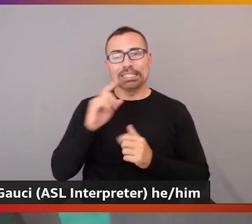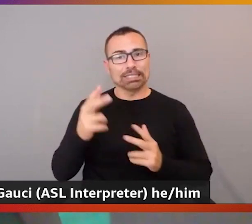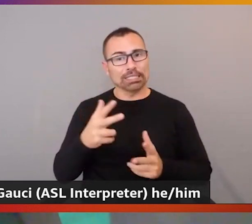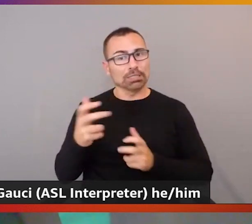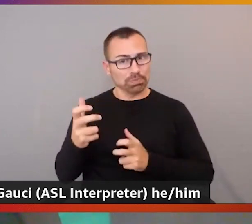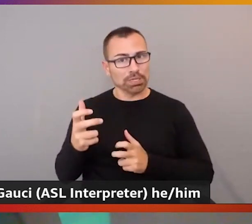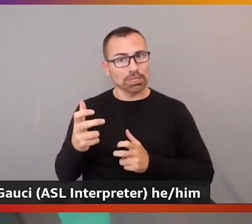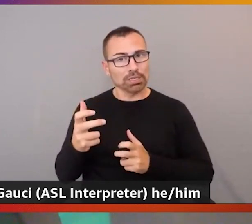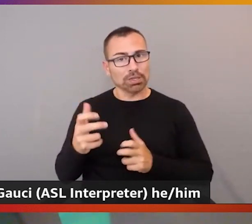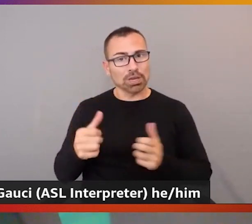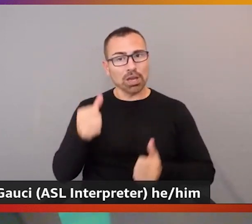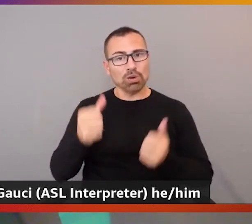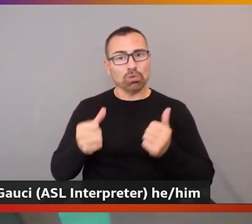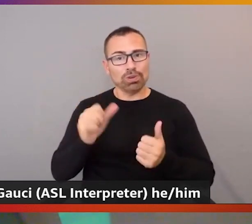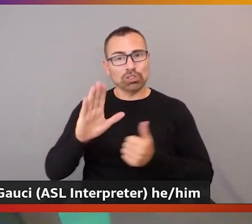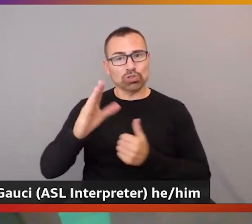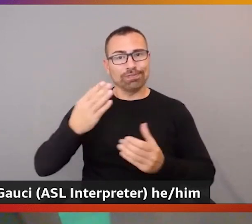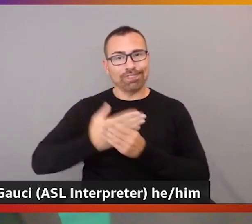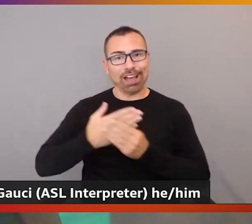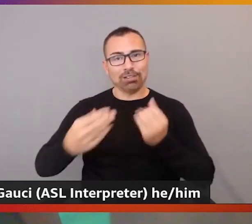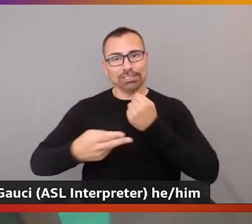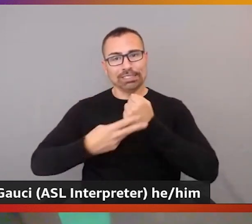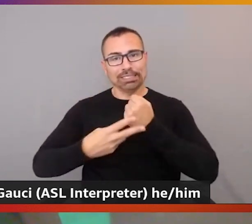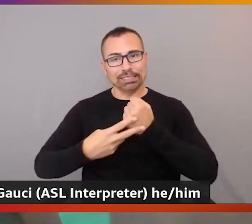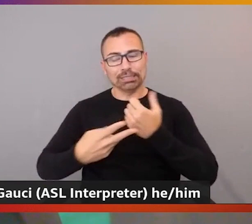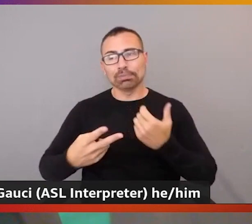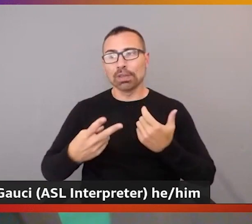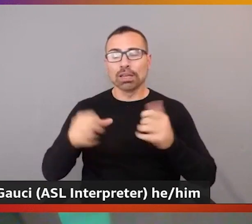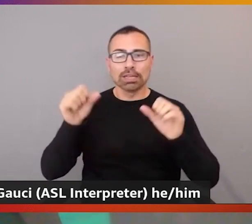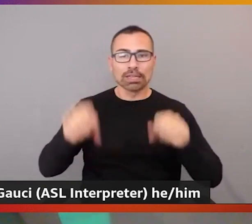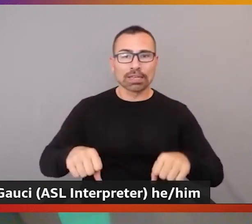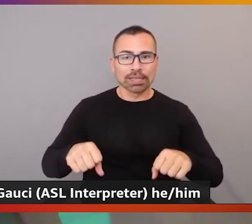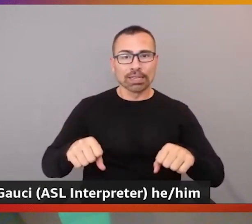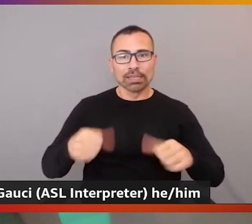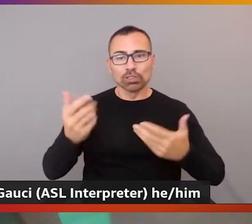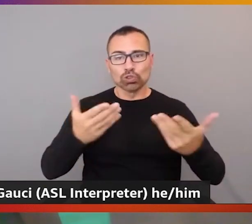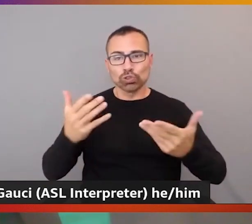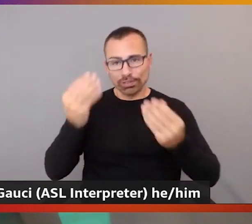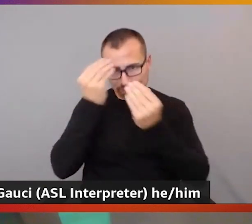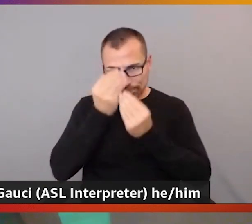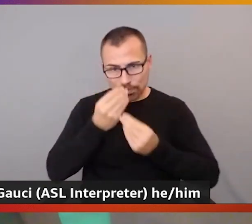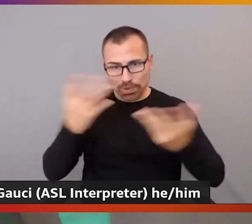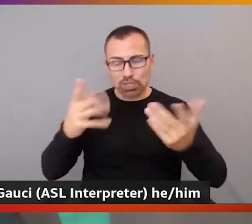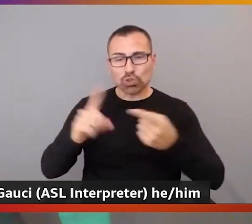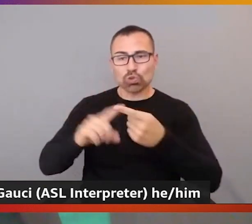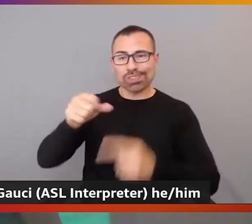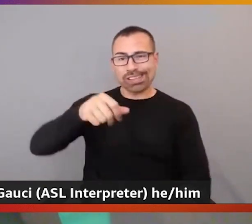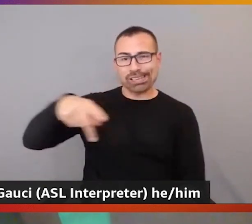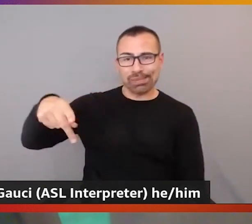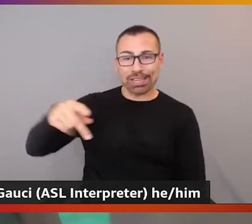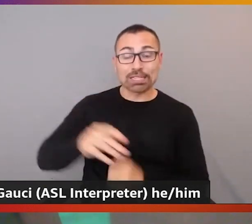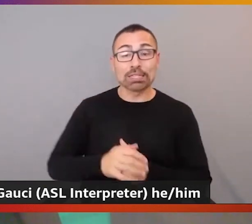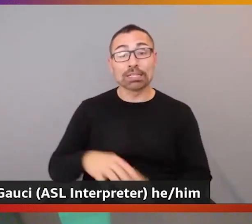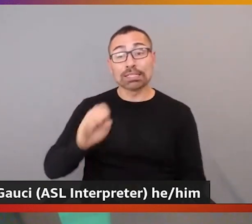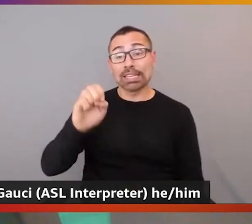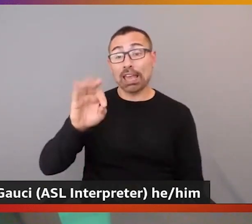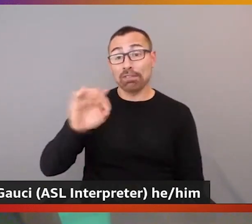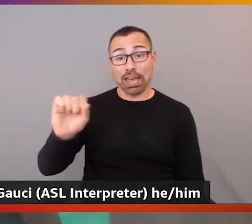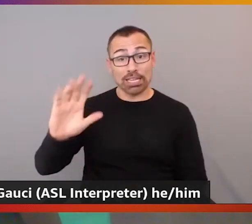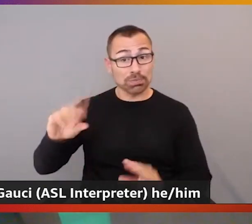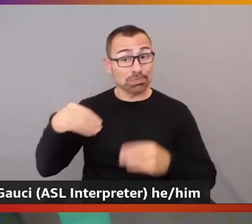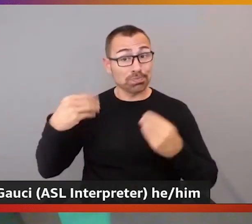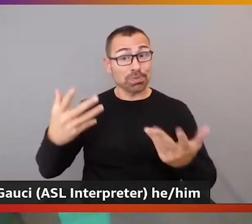your file system can serve data to the end application, right? And EFS provides, as you said,